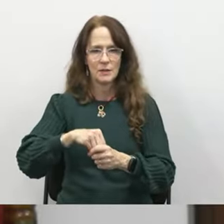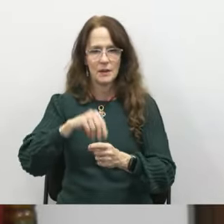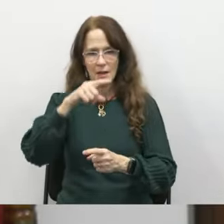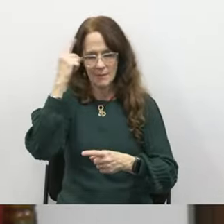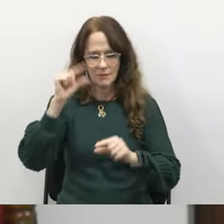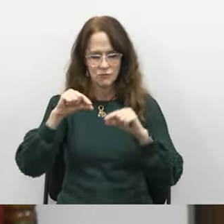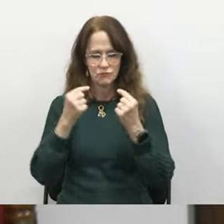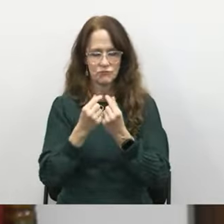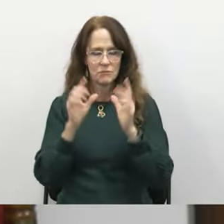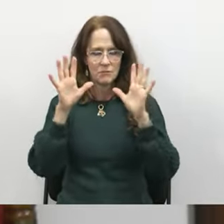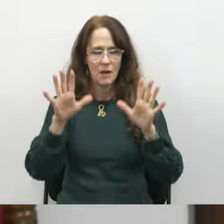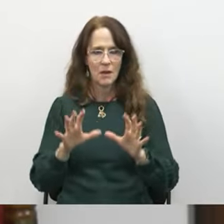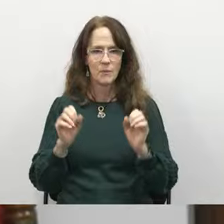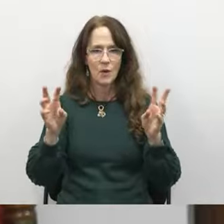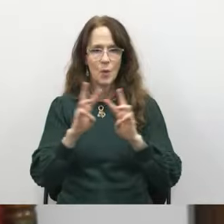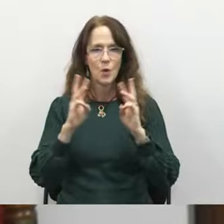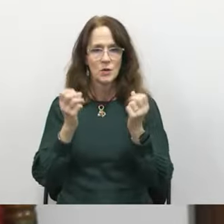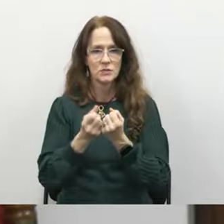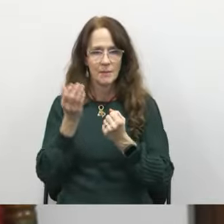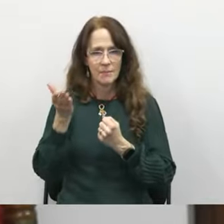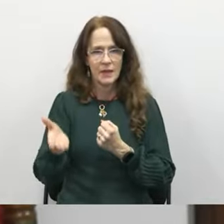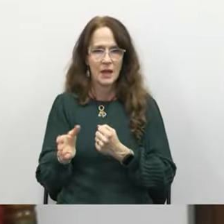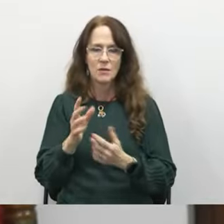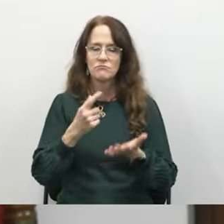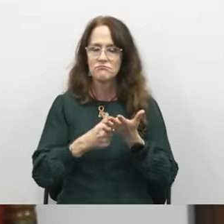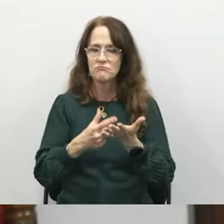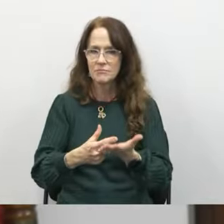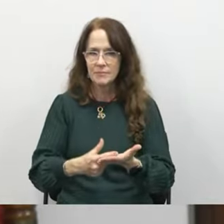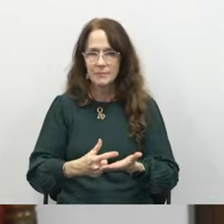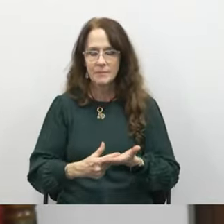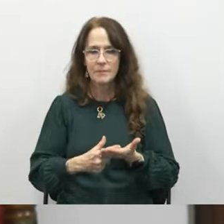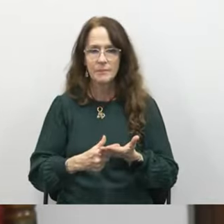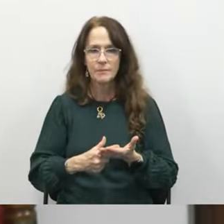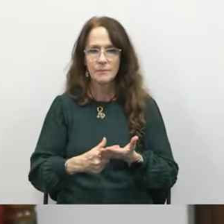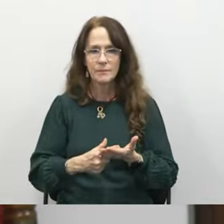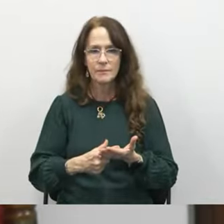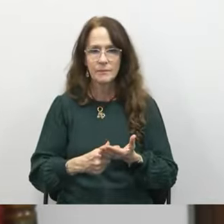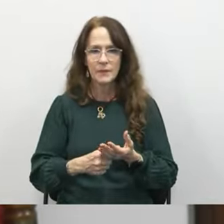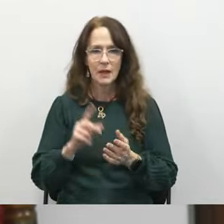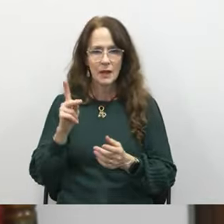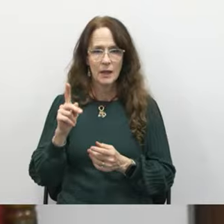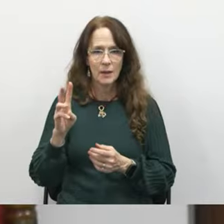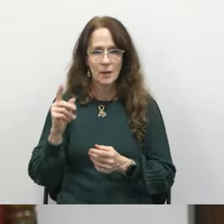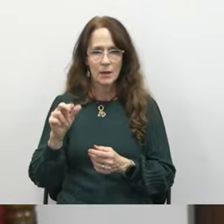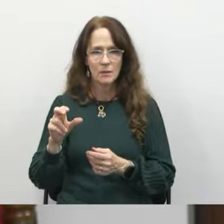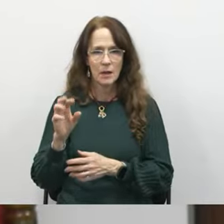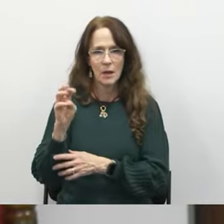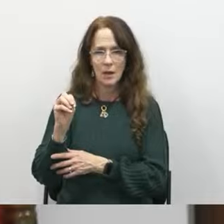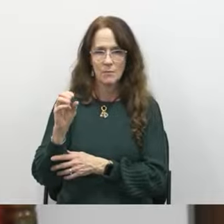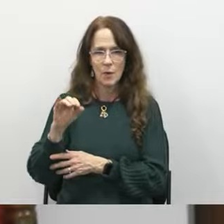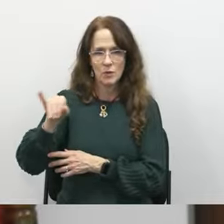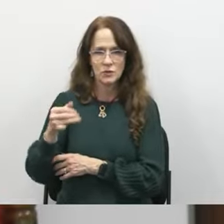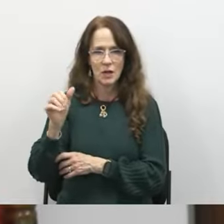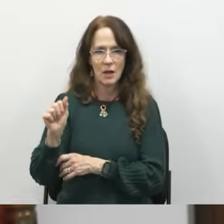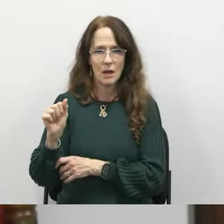amazing opportunity to host a workshop there where we spoke about the Kwanzaa principle of umoja, meaning